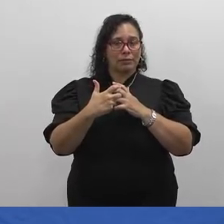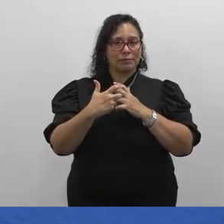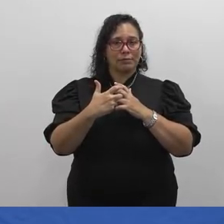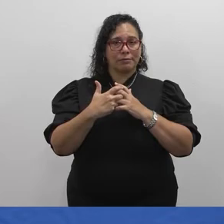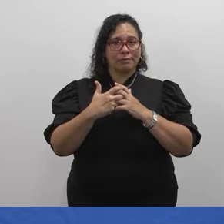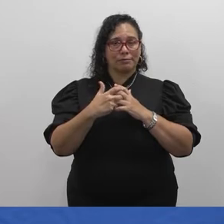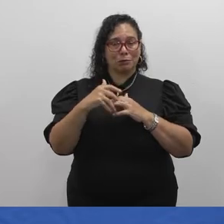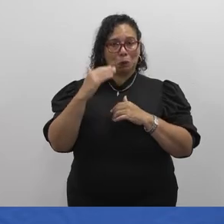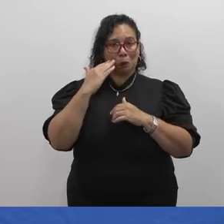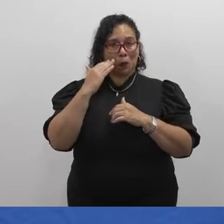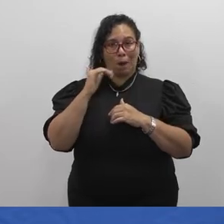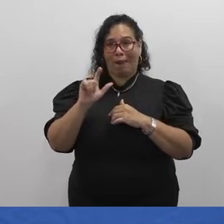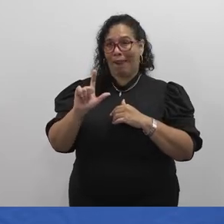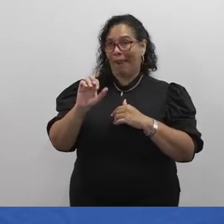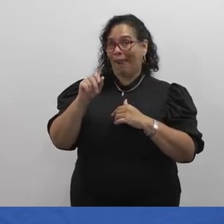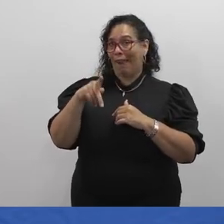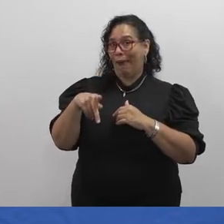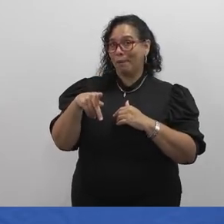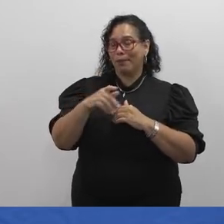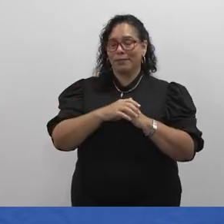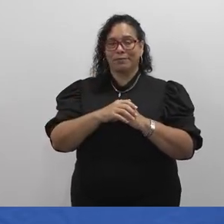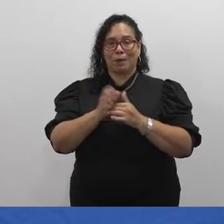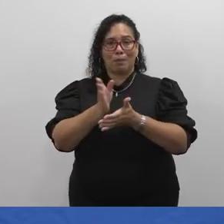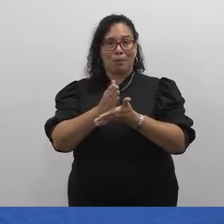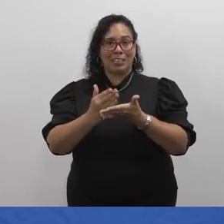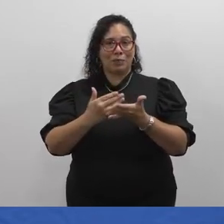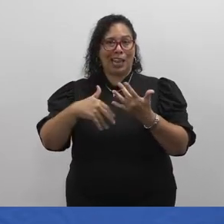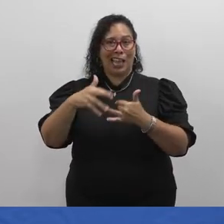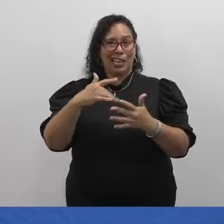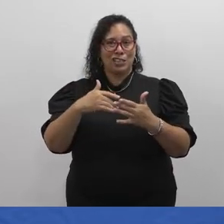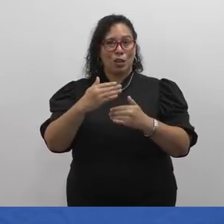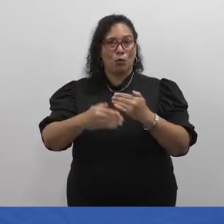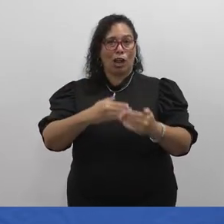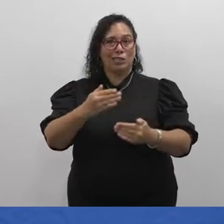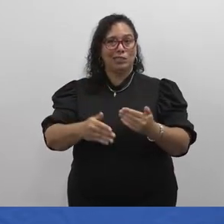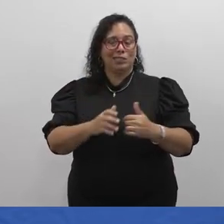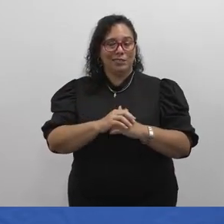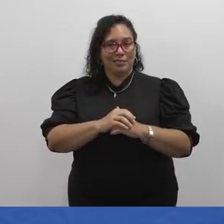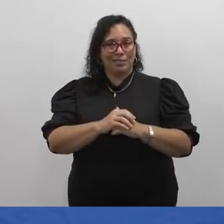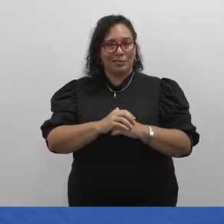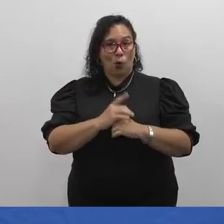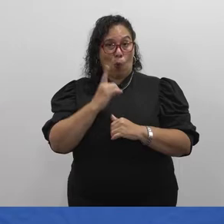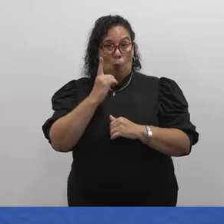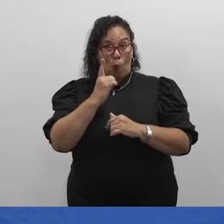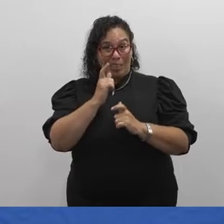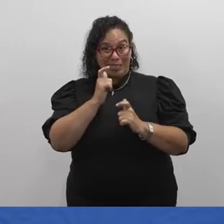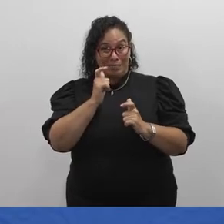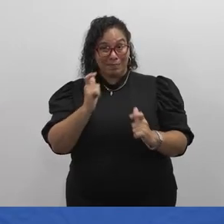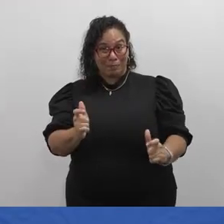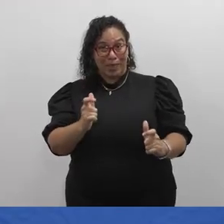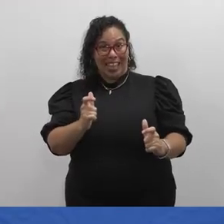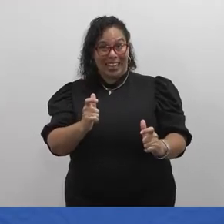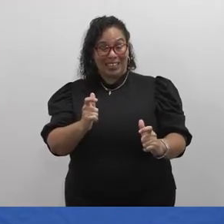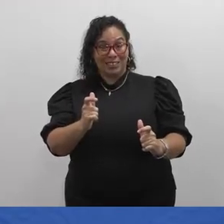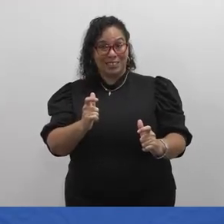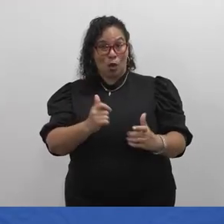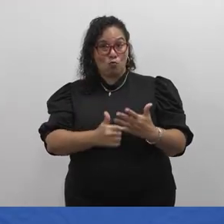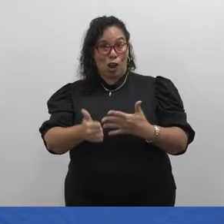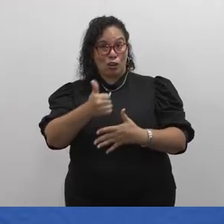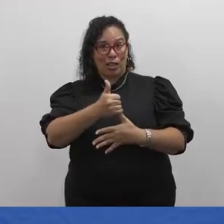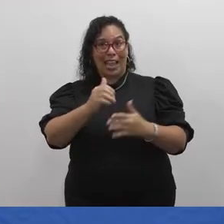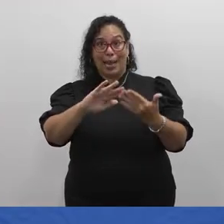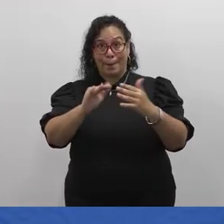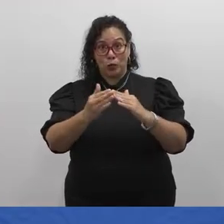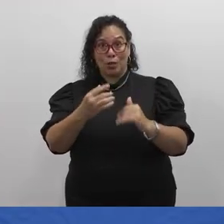of our LCAP and budget engagement process. One of the big priorities, and this is community telling us, and it's a priority